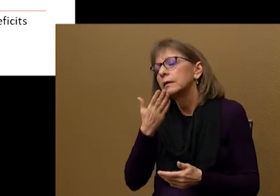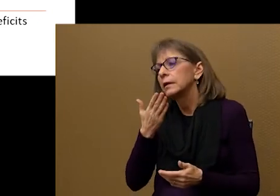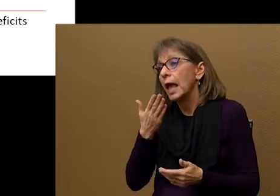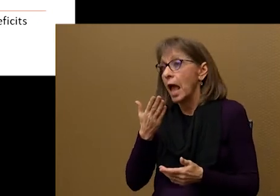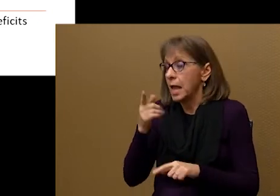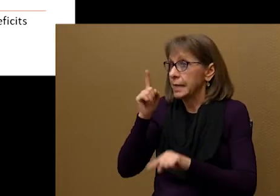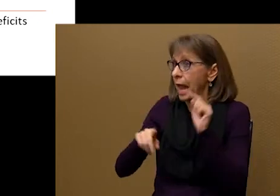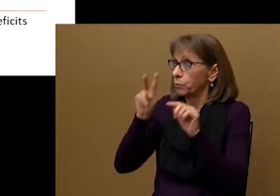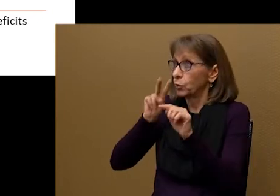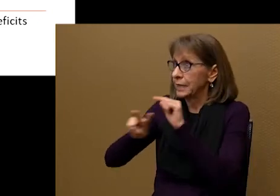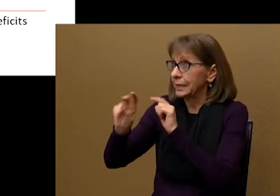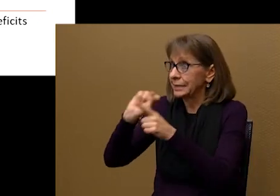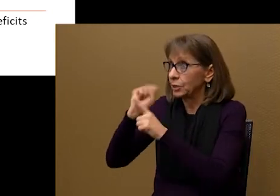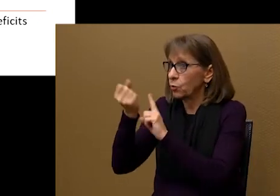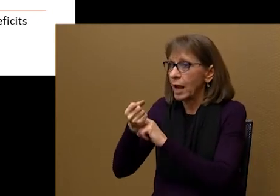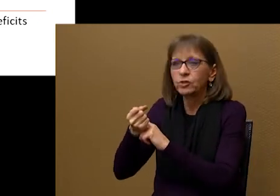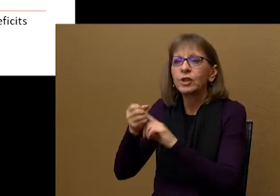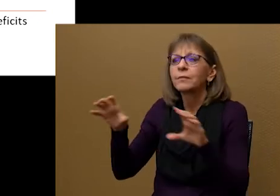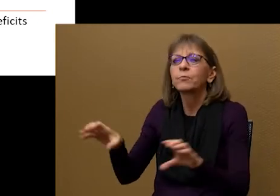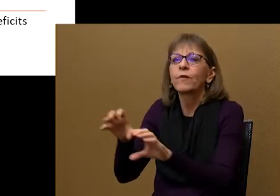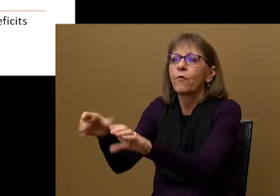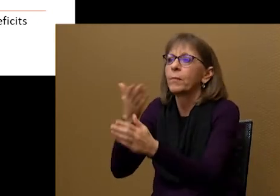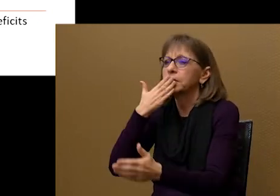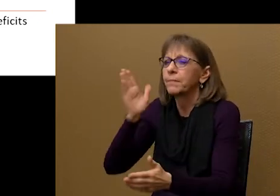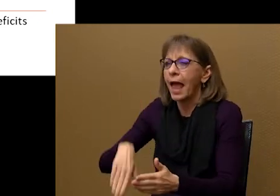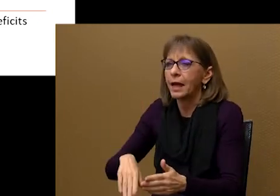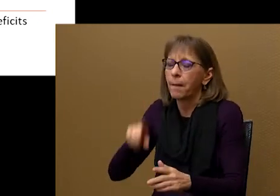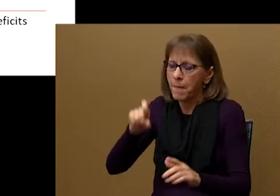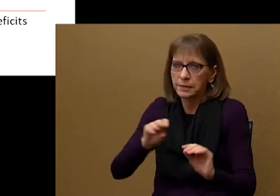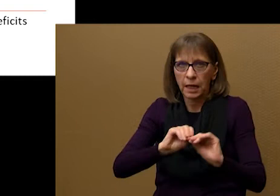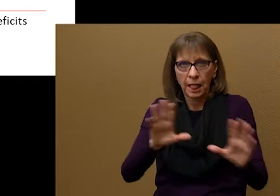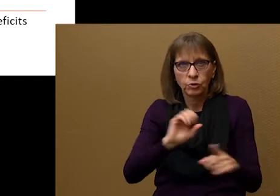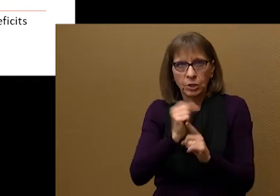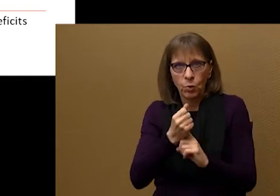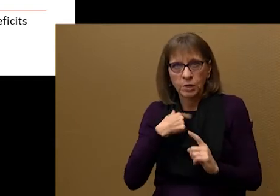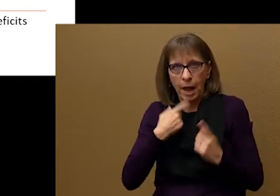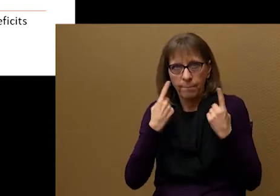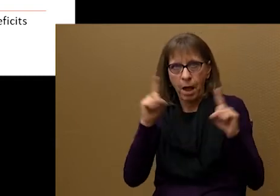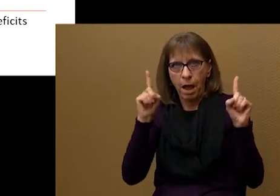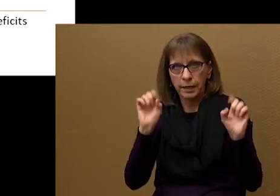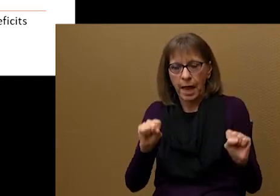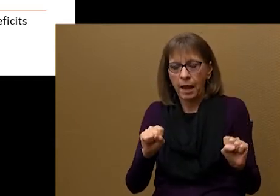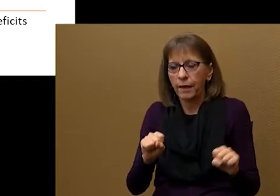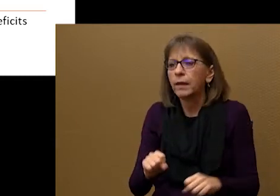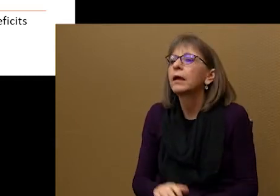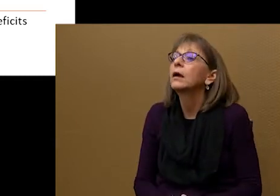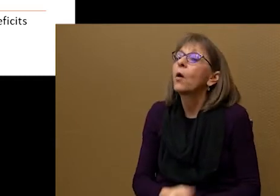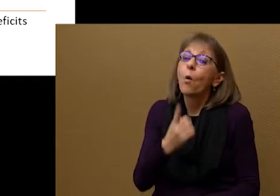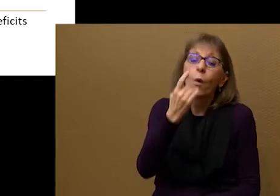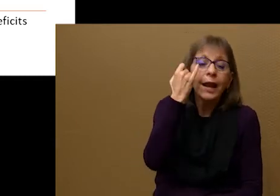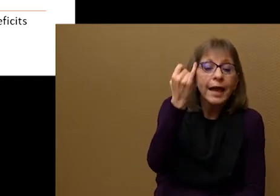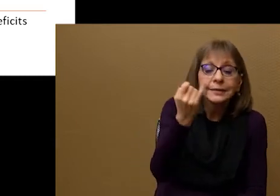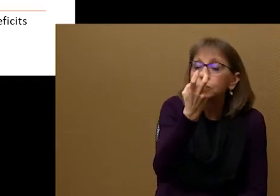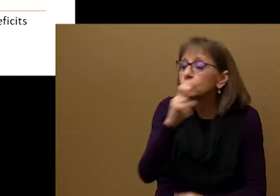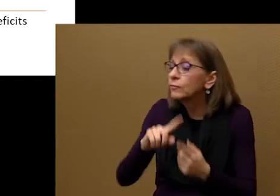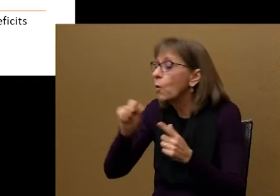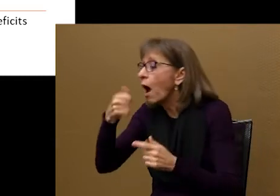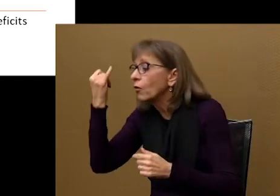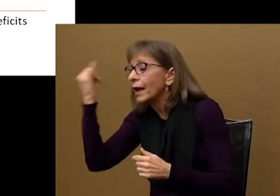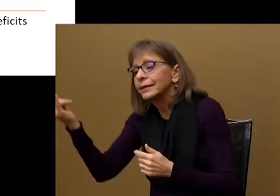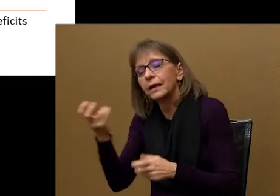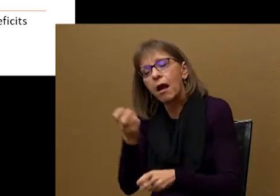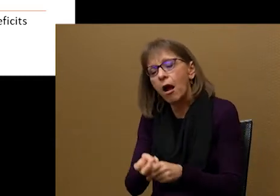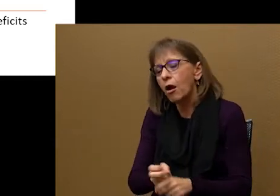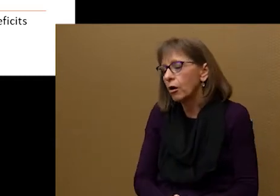Does poorly in ambiguous or unpredictable situations. Needs very, very clear situations in order to do well. Difficulty shifting from